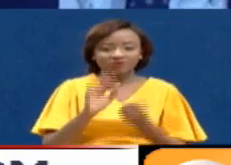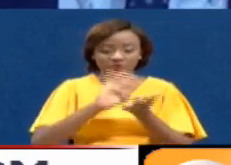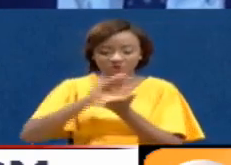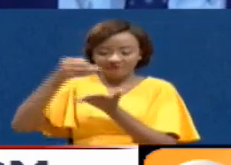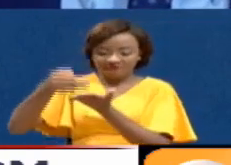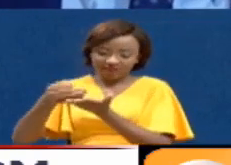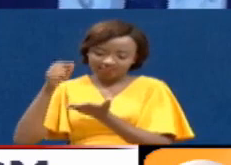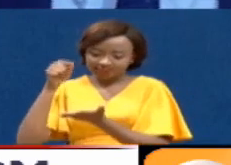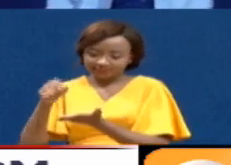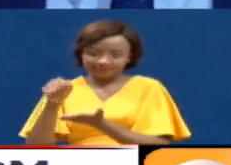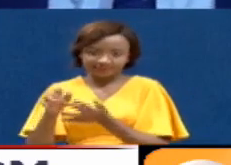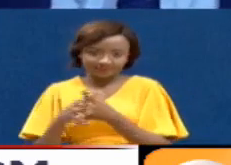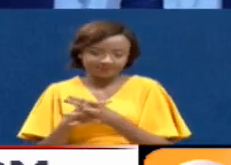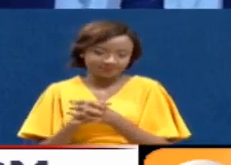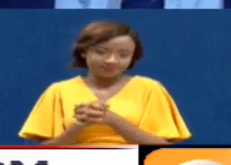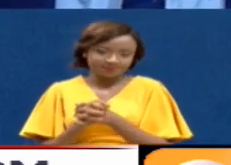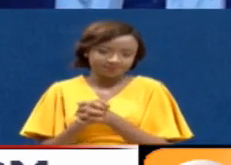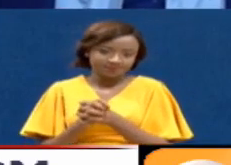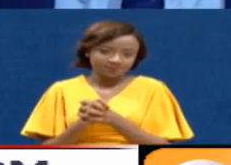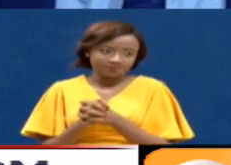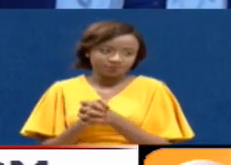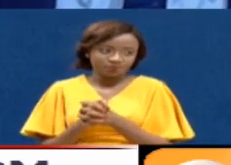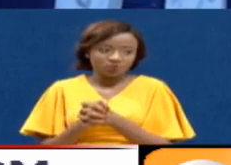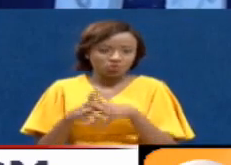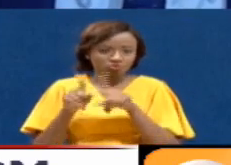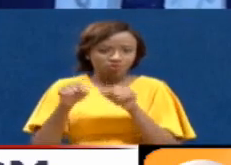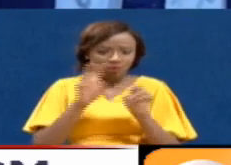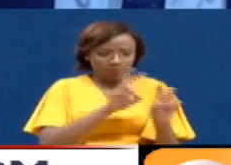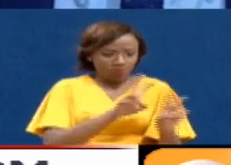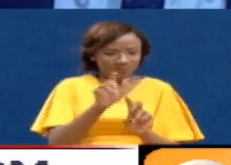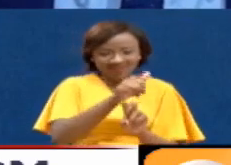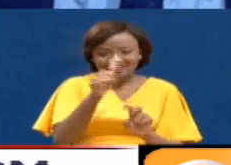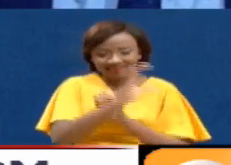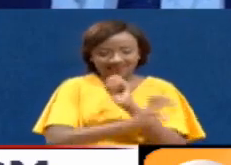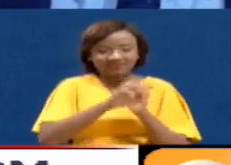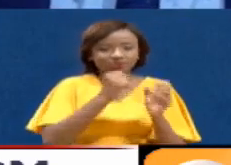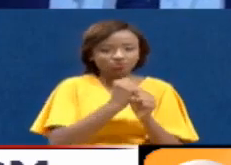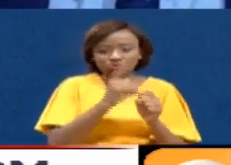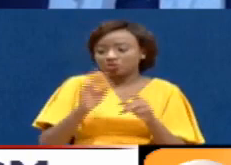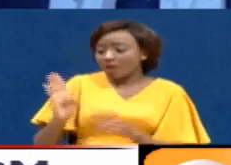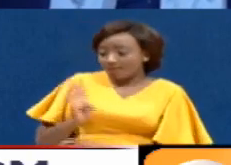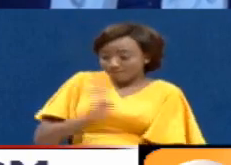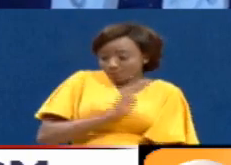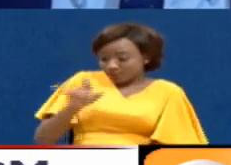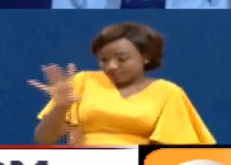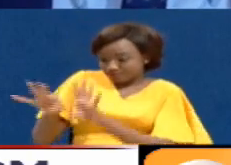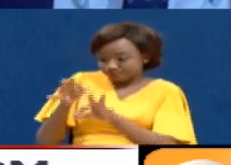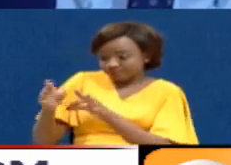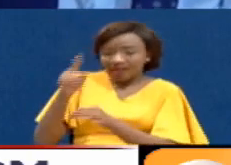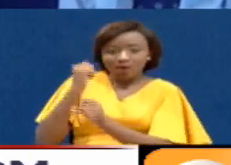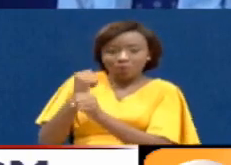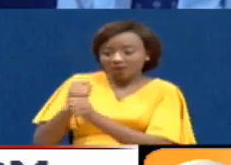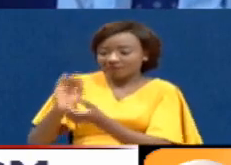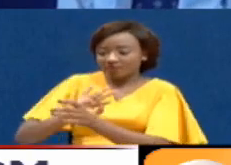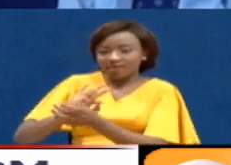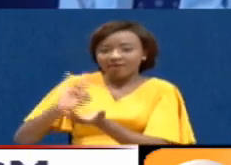fund. And at this time, as you monitor sort of what other countries are doing, what advice would you give that board that is sort of supposed to help in and really